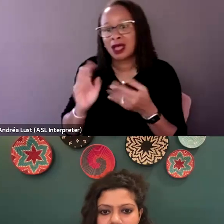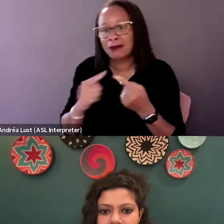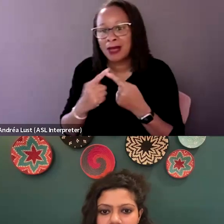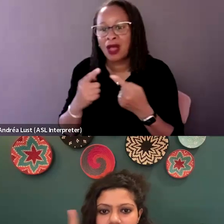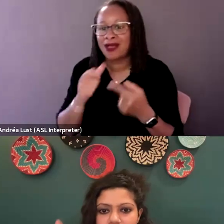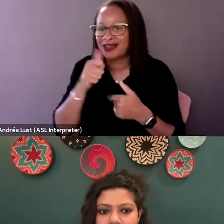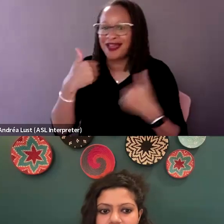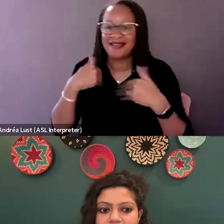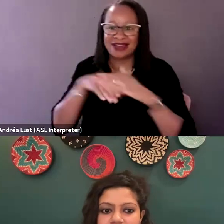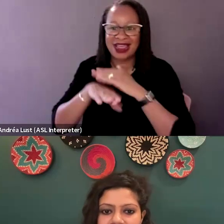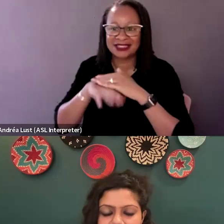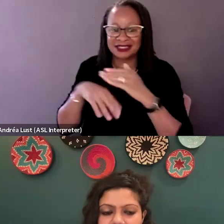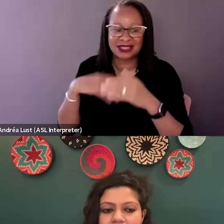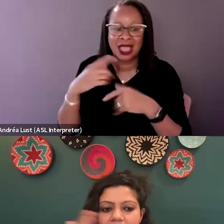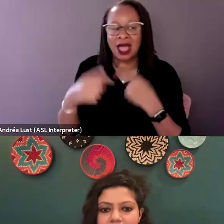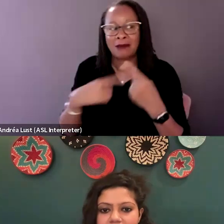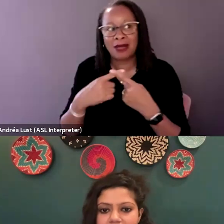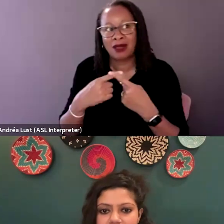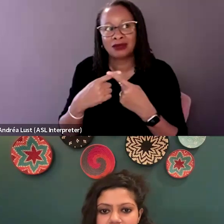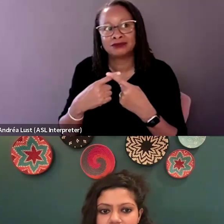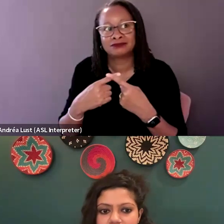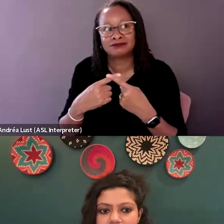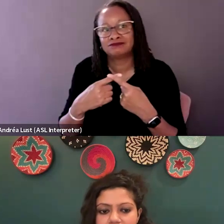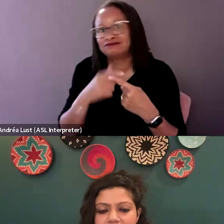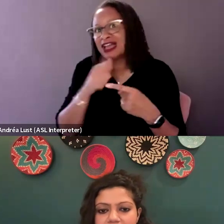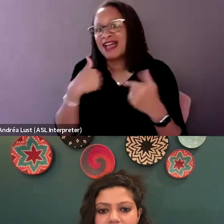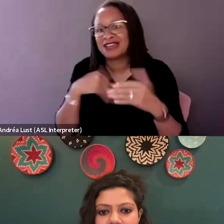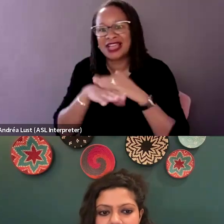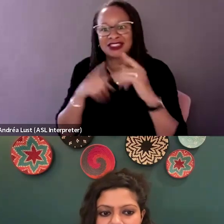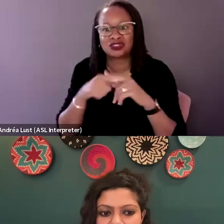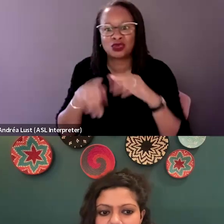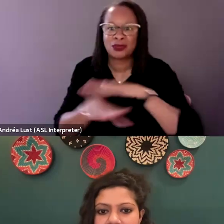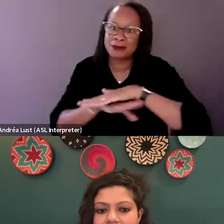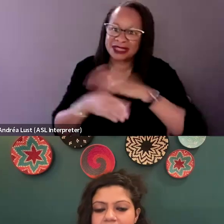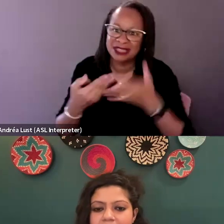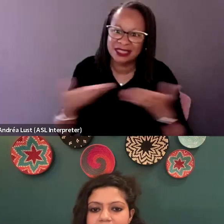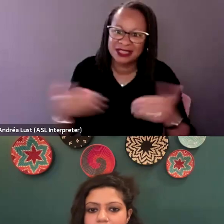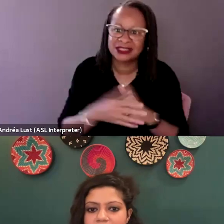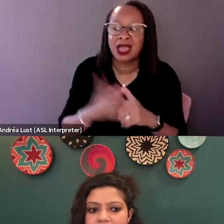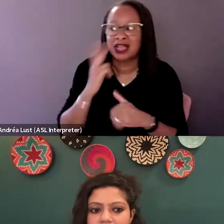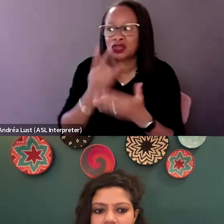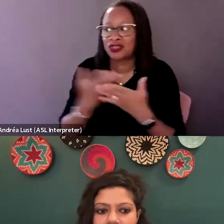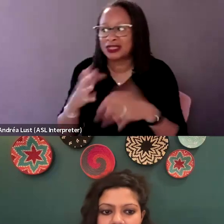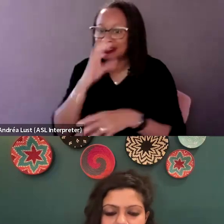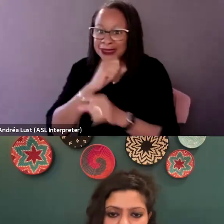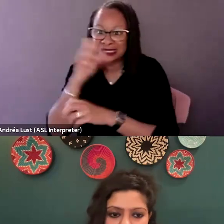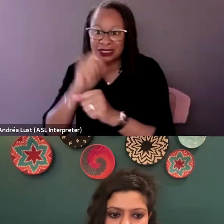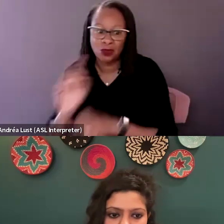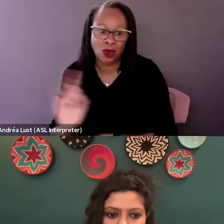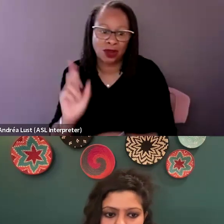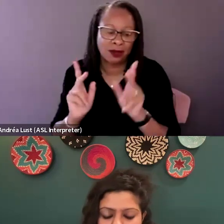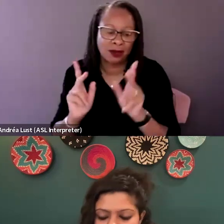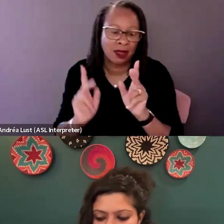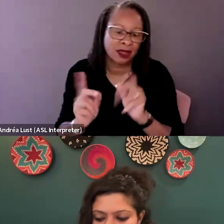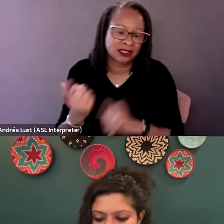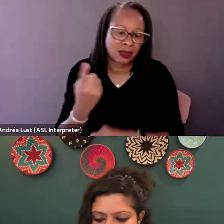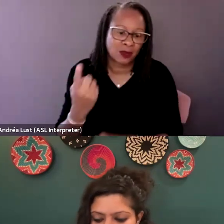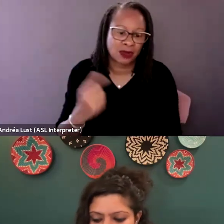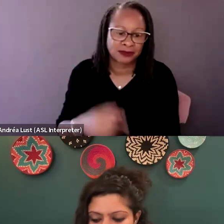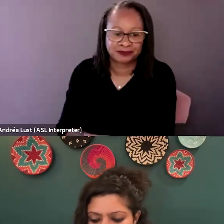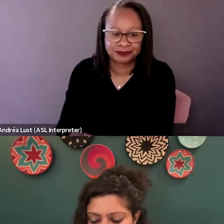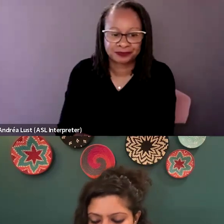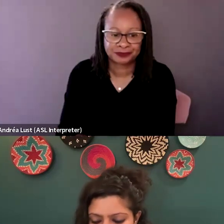I enjoy and admire. But this film is not part of that legacy. But there's an earlier sort of tradition that I do feel that this film